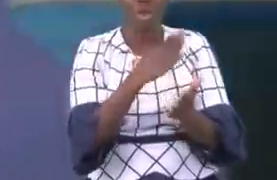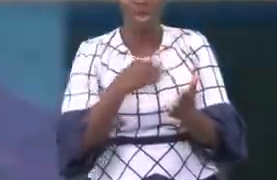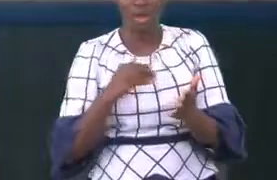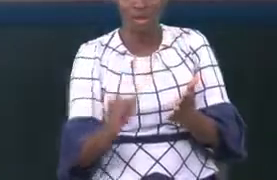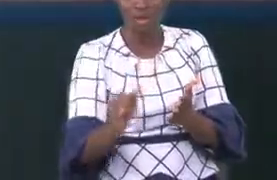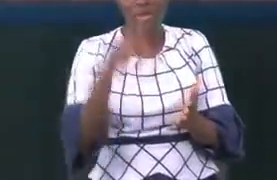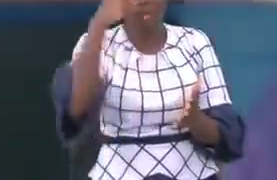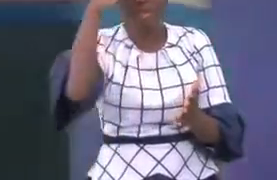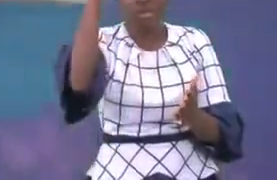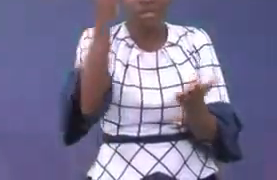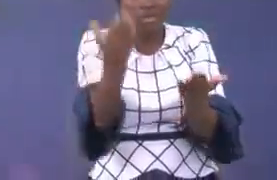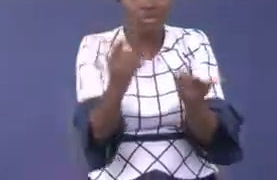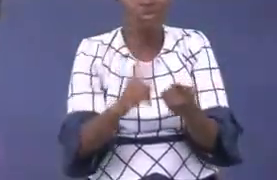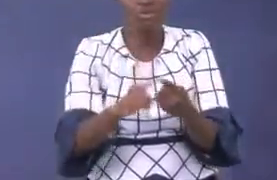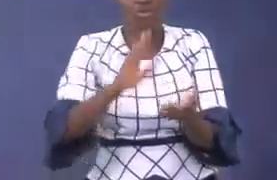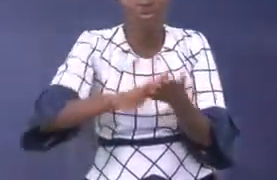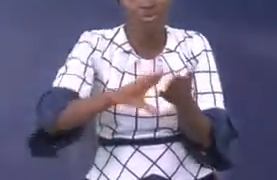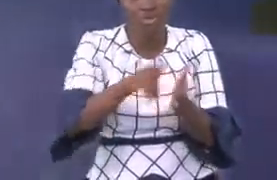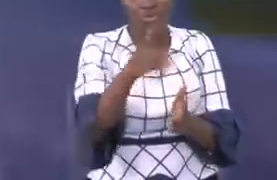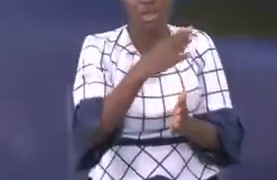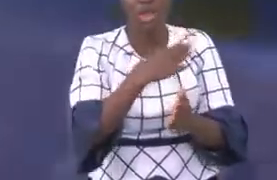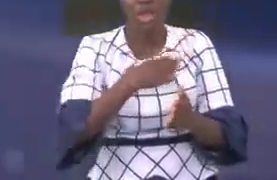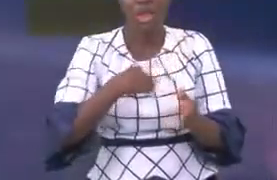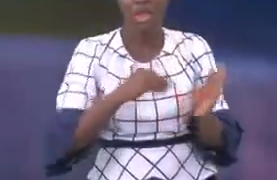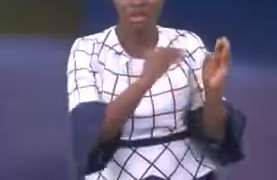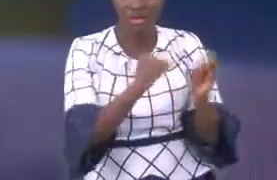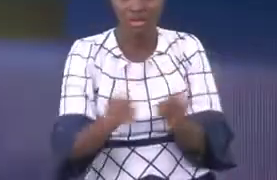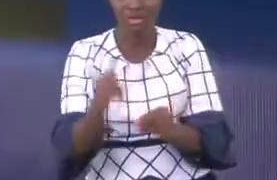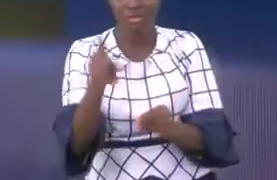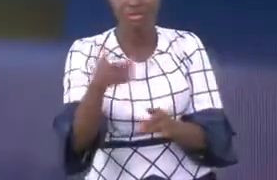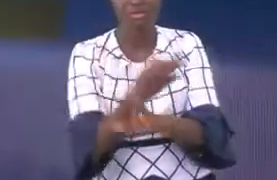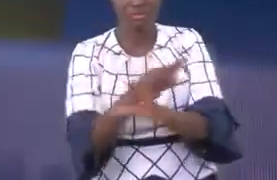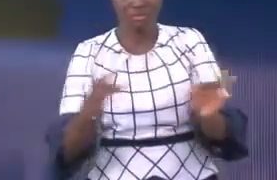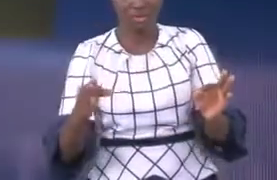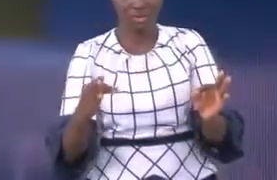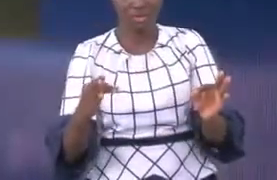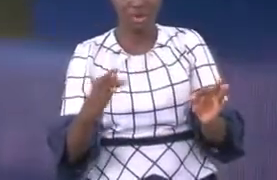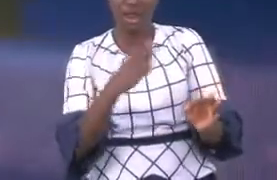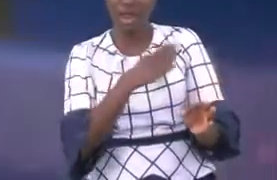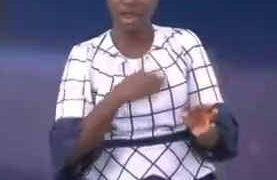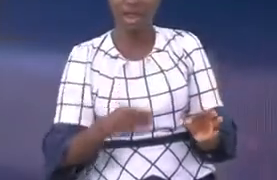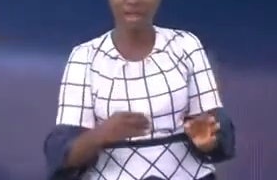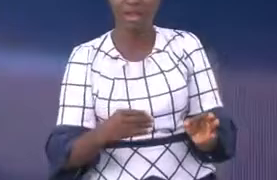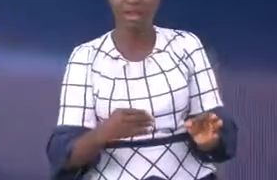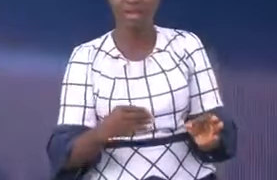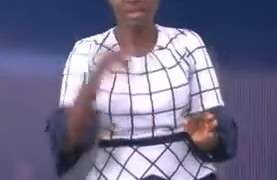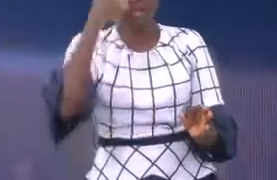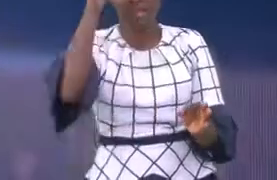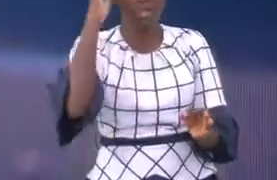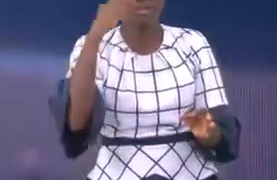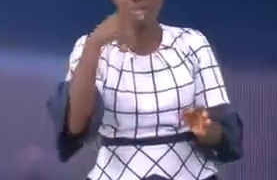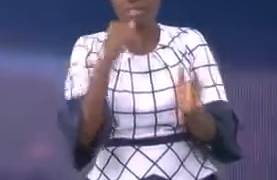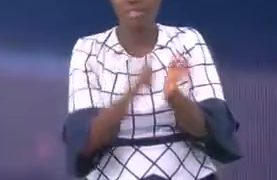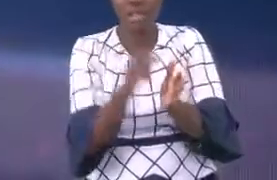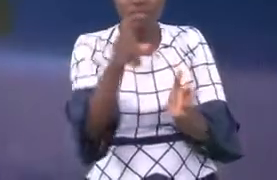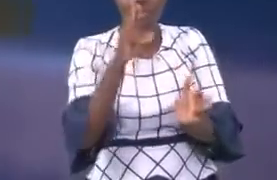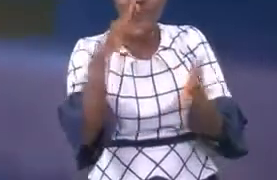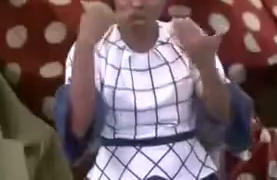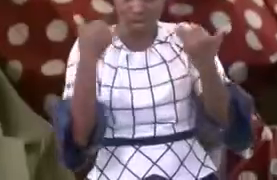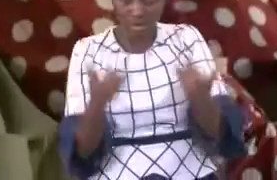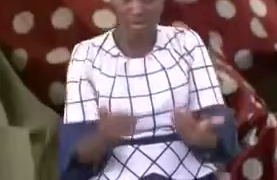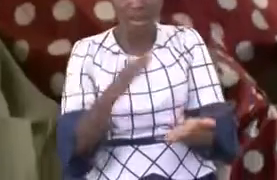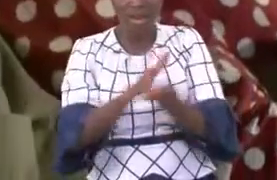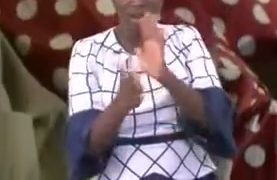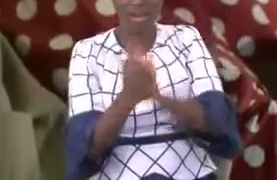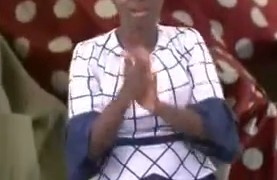he'll say, now you are mine. Number one, you are his by creation, because